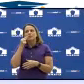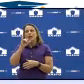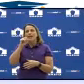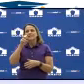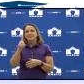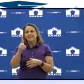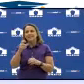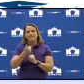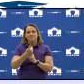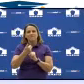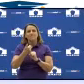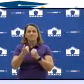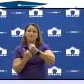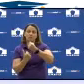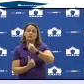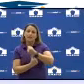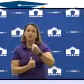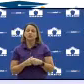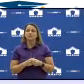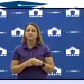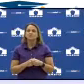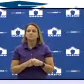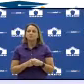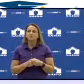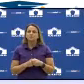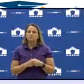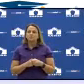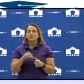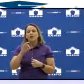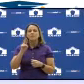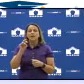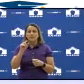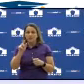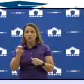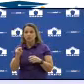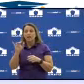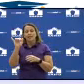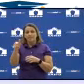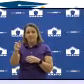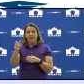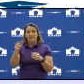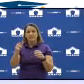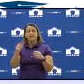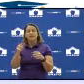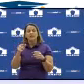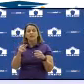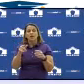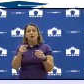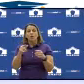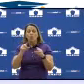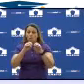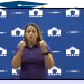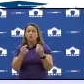Gilhold in the back, the head of the foundation. If it weren't because of them and the generosity of all